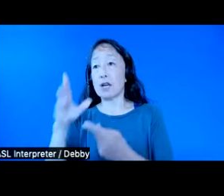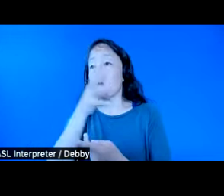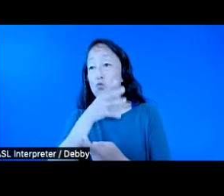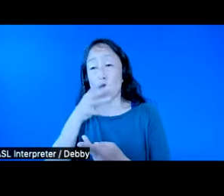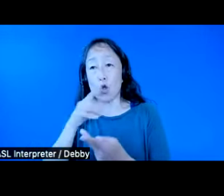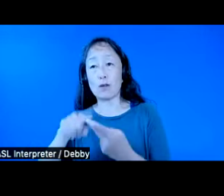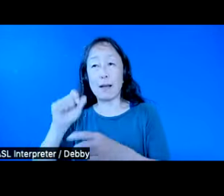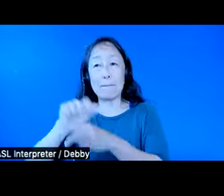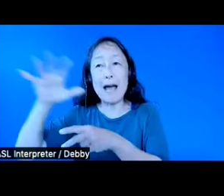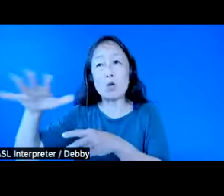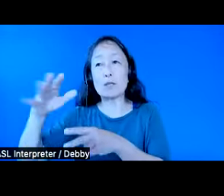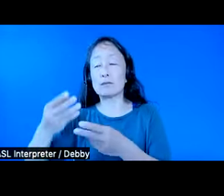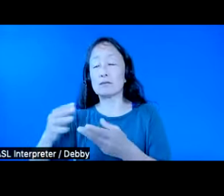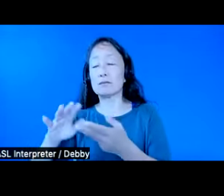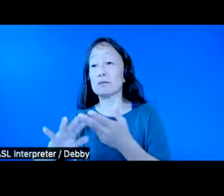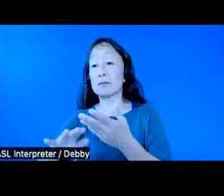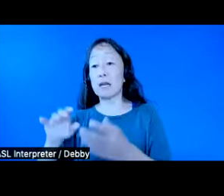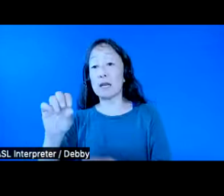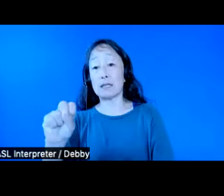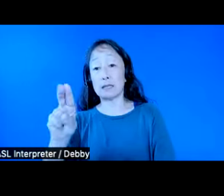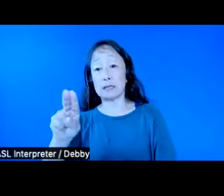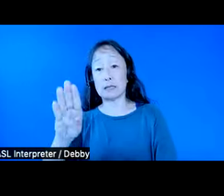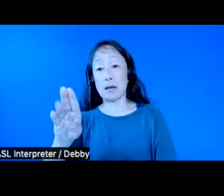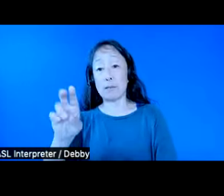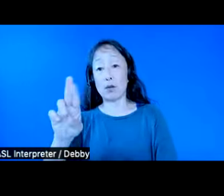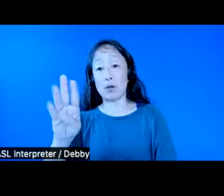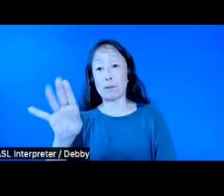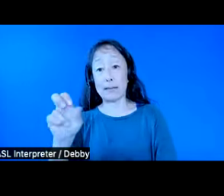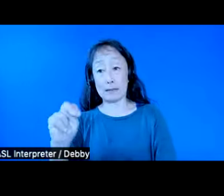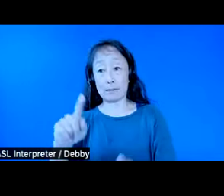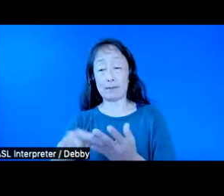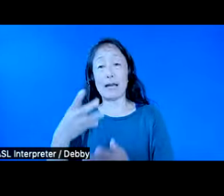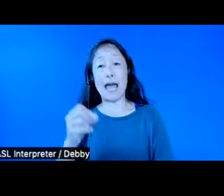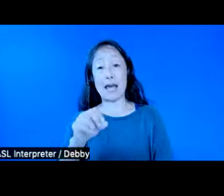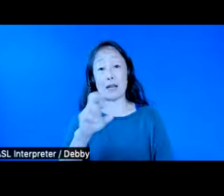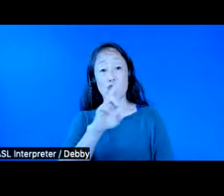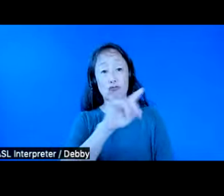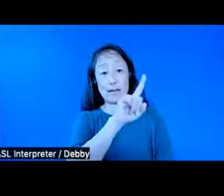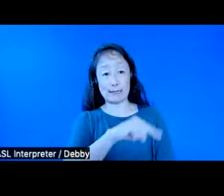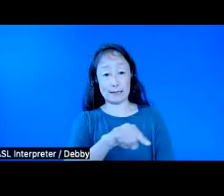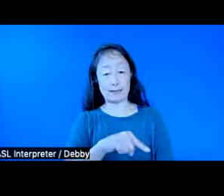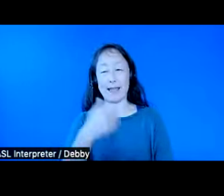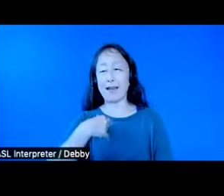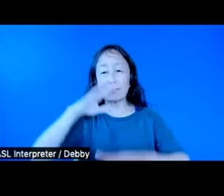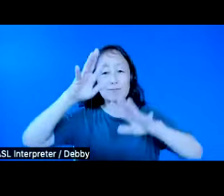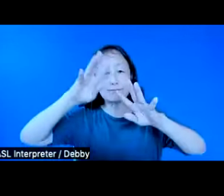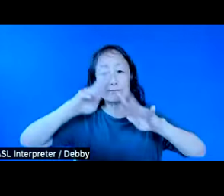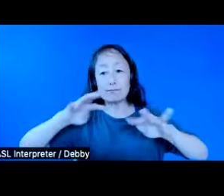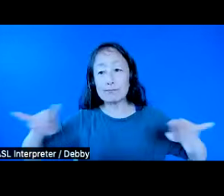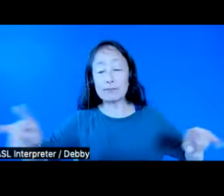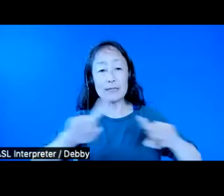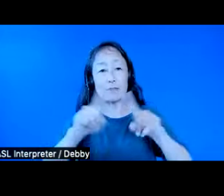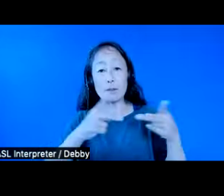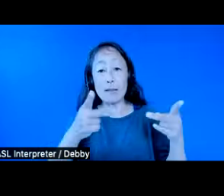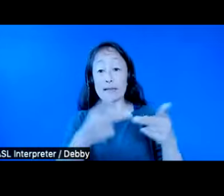prairie, suburban, right? That's just true to life, and reservation, right? So we have this diversity. So our variety